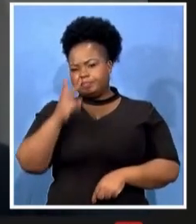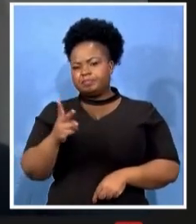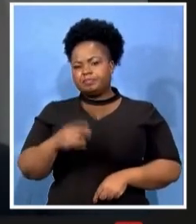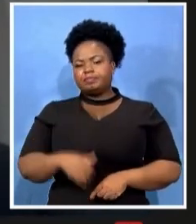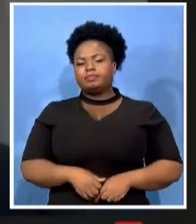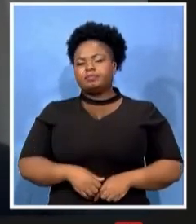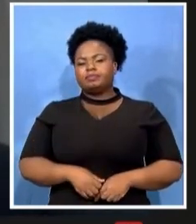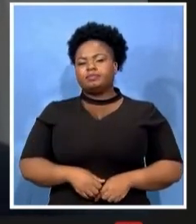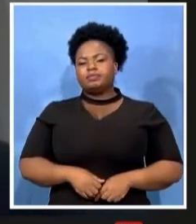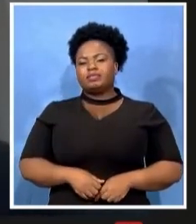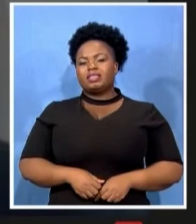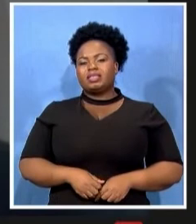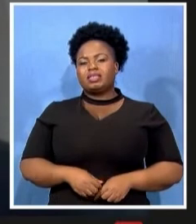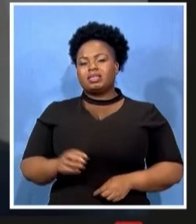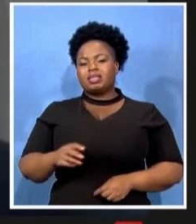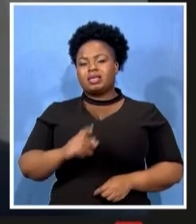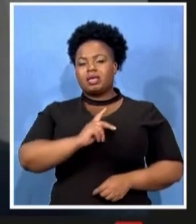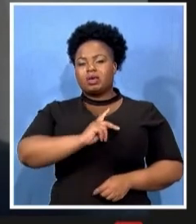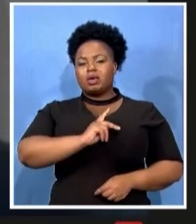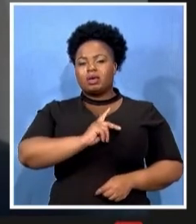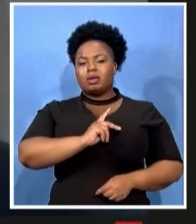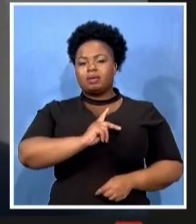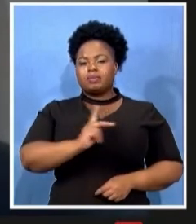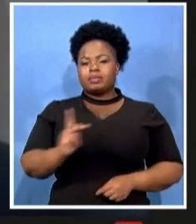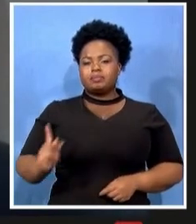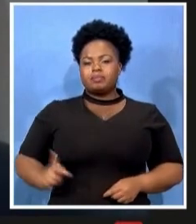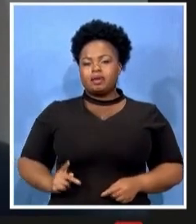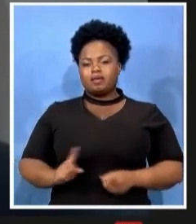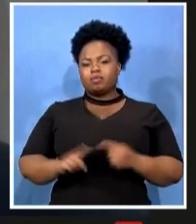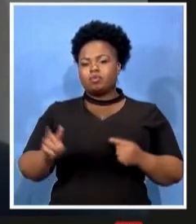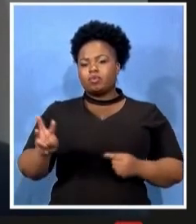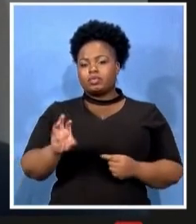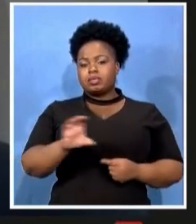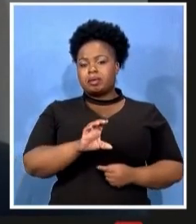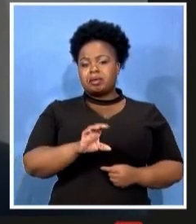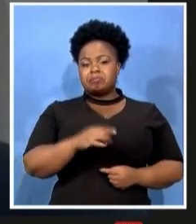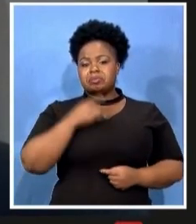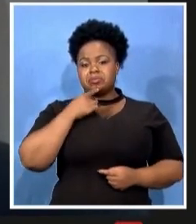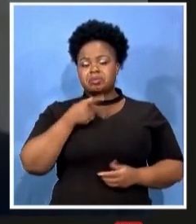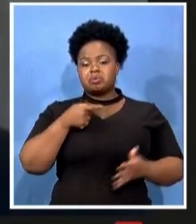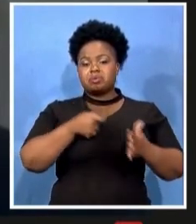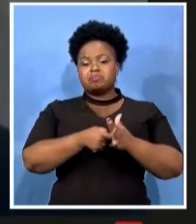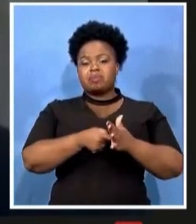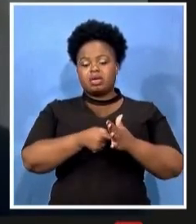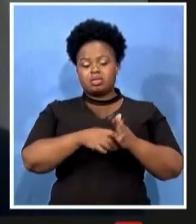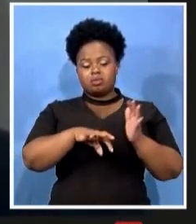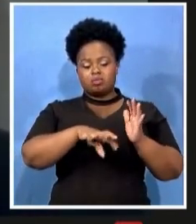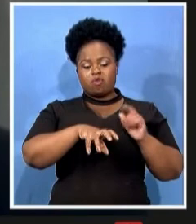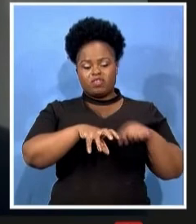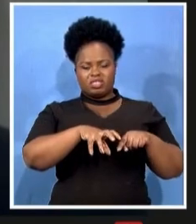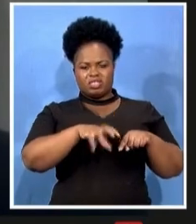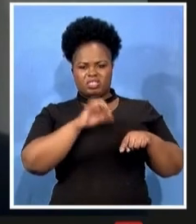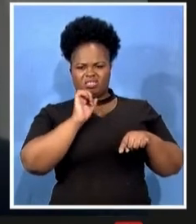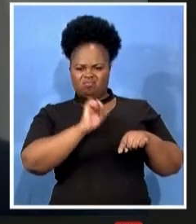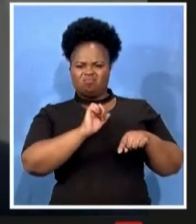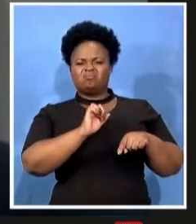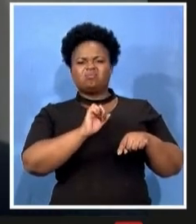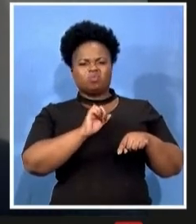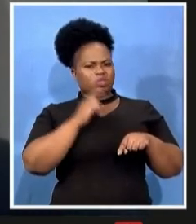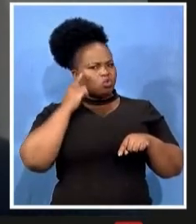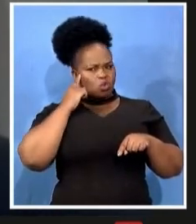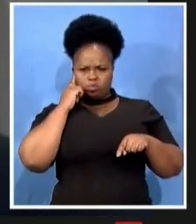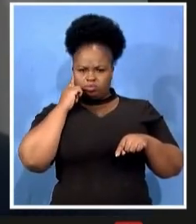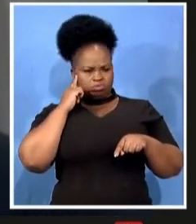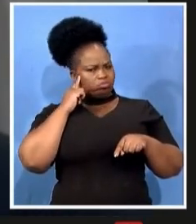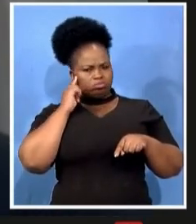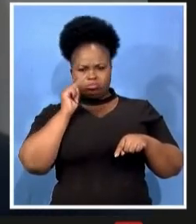would procure the vaccine as a province. Now, we know that this is a program that is rolled out by our National